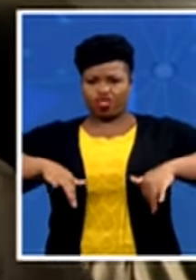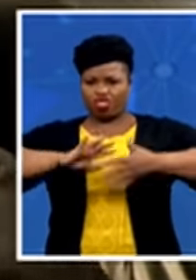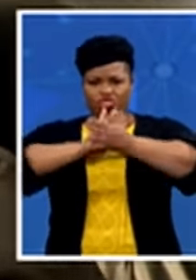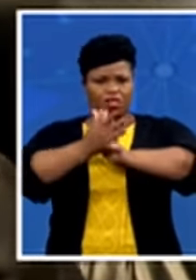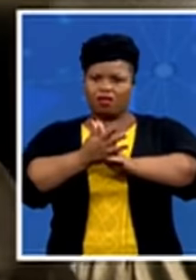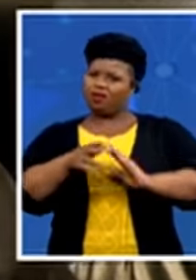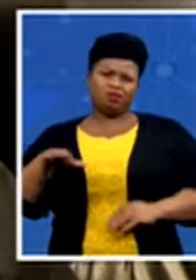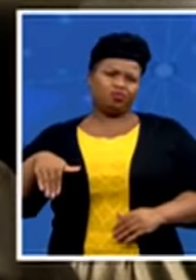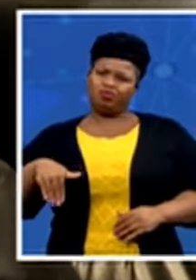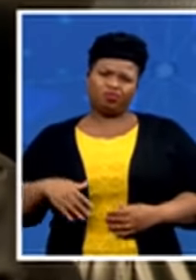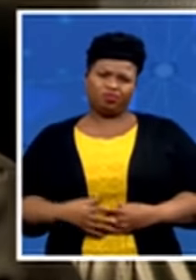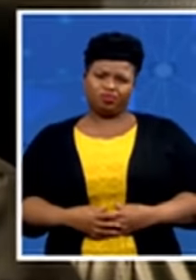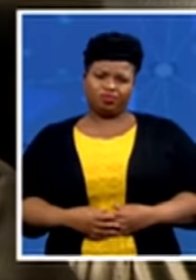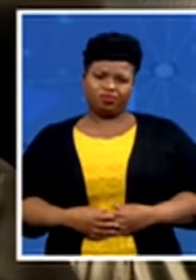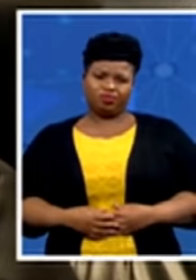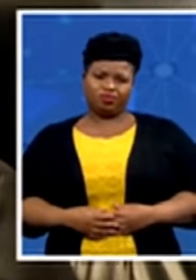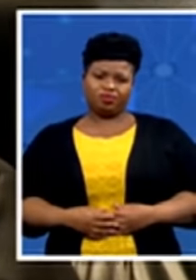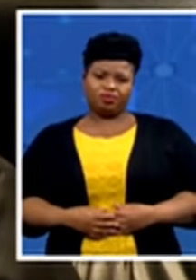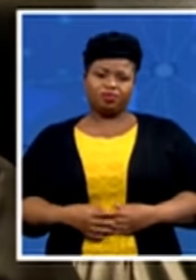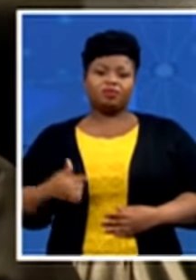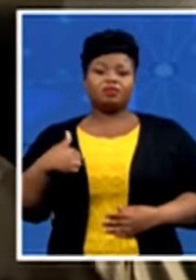I used the word reboot.